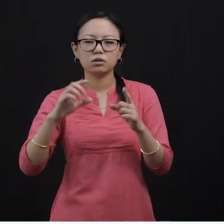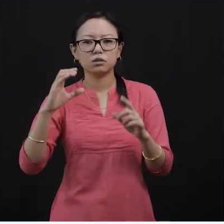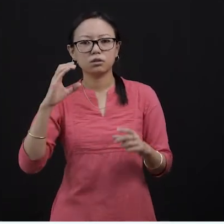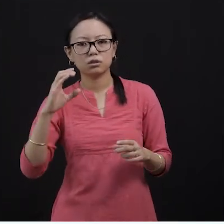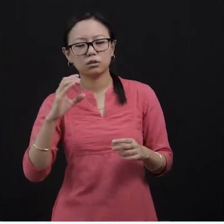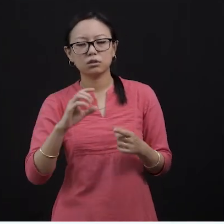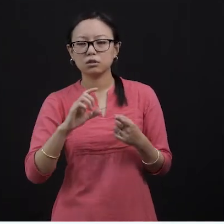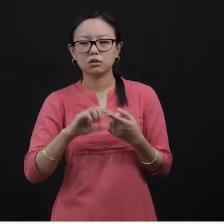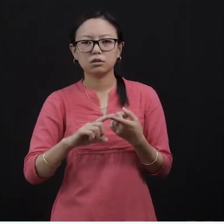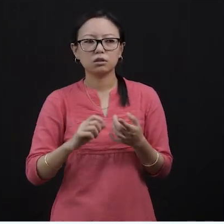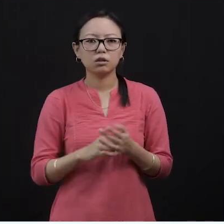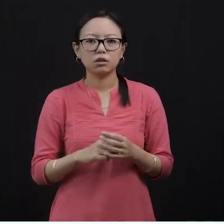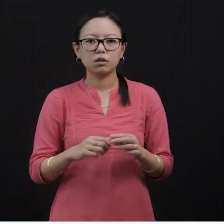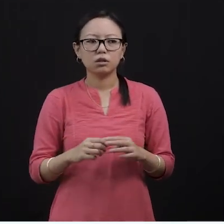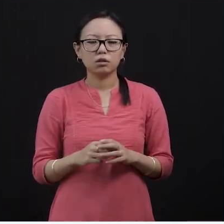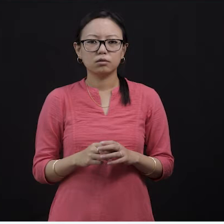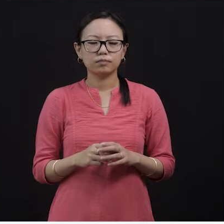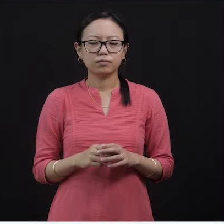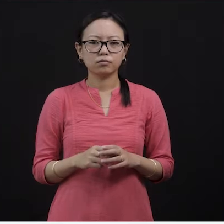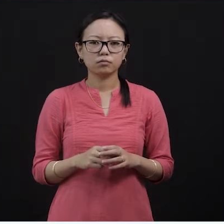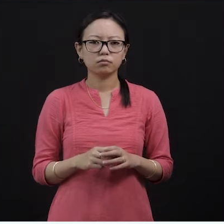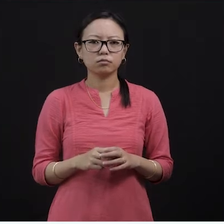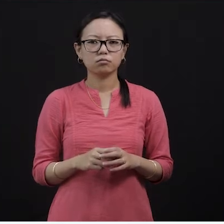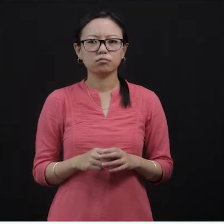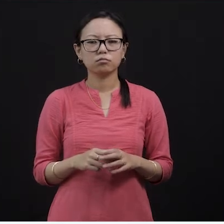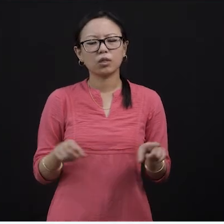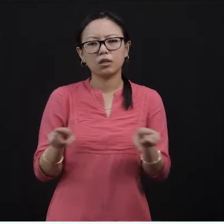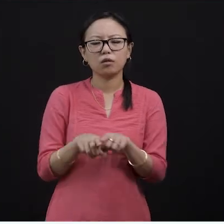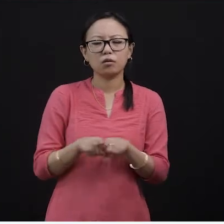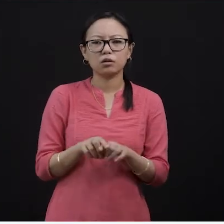okay, if you bring it nearby, you'll feel that force of attraction, right?